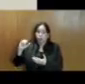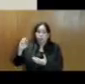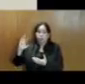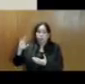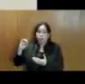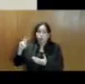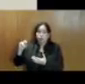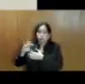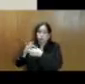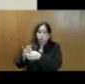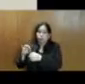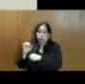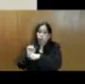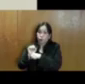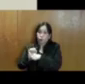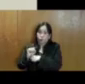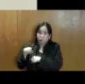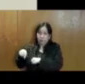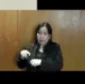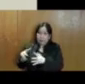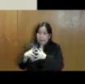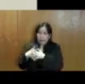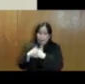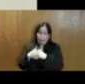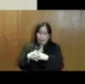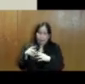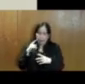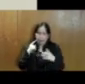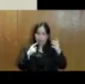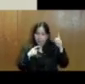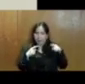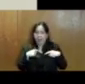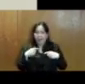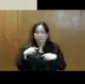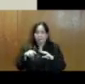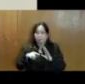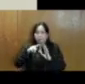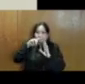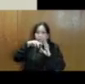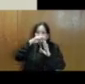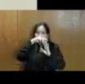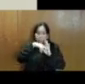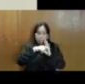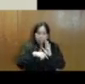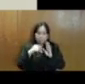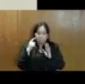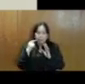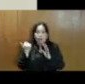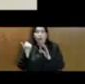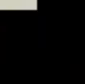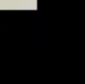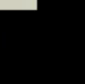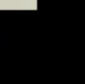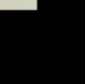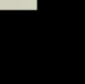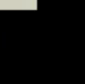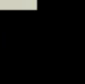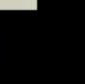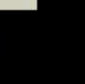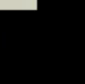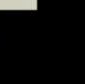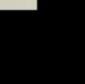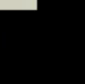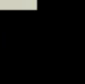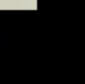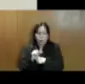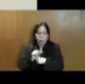that this kind of histogram right here shows what the outside options are for dirty industry workers